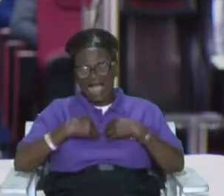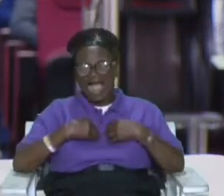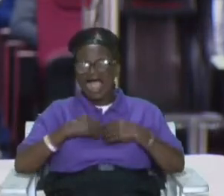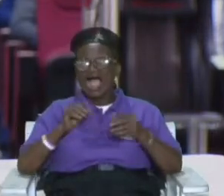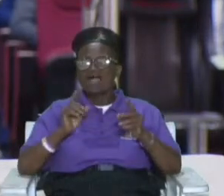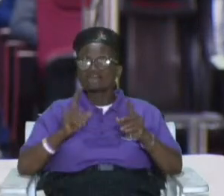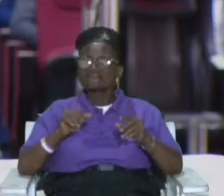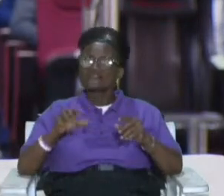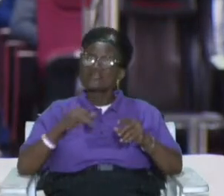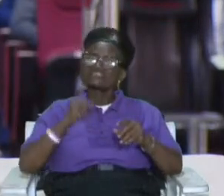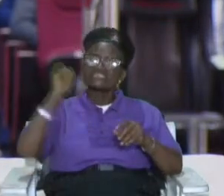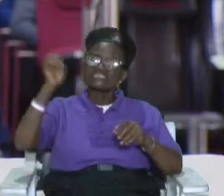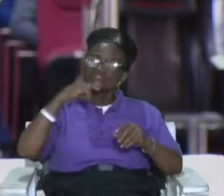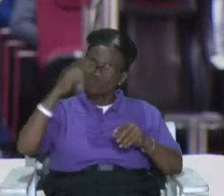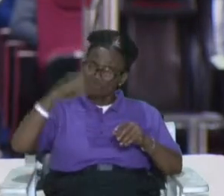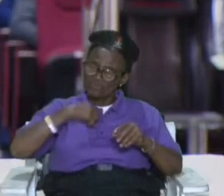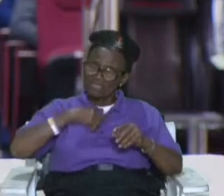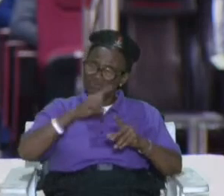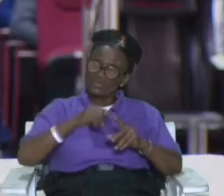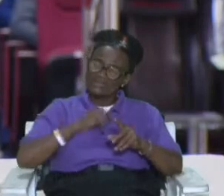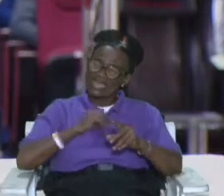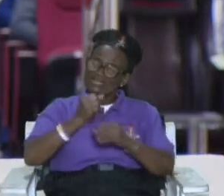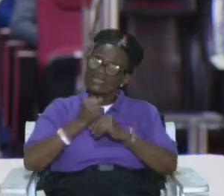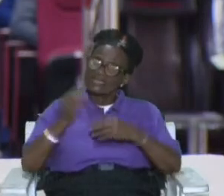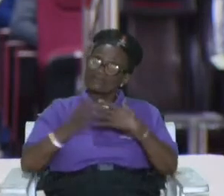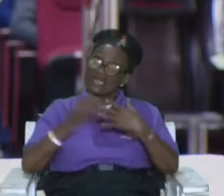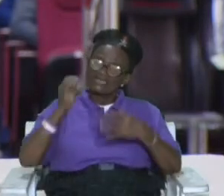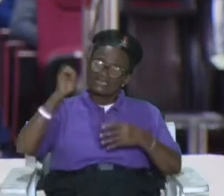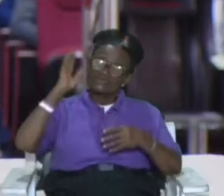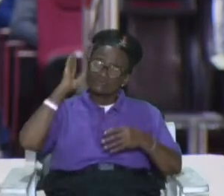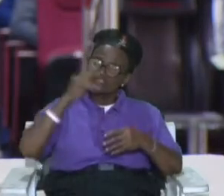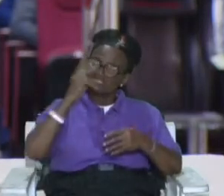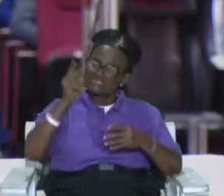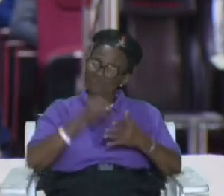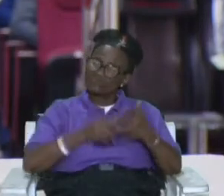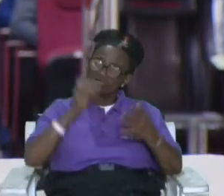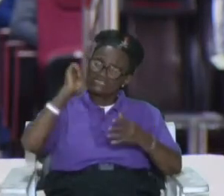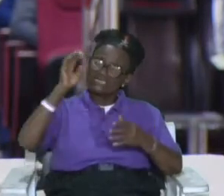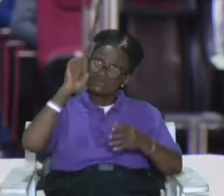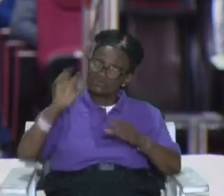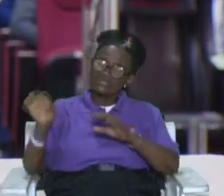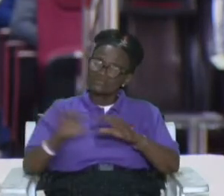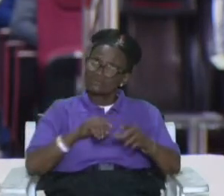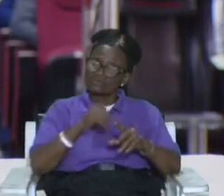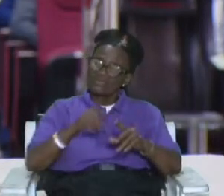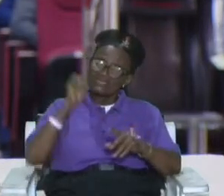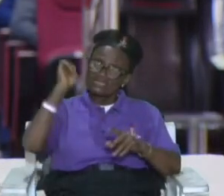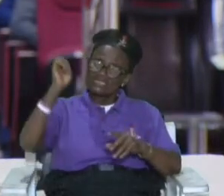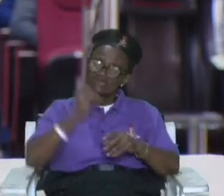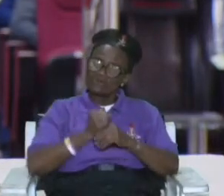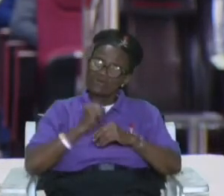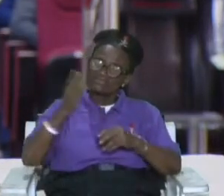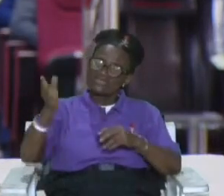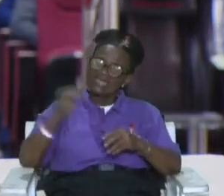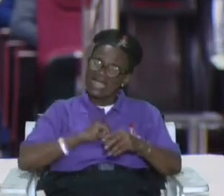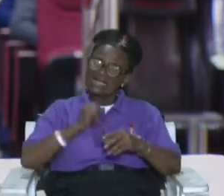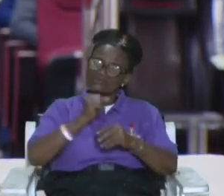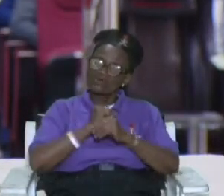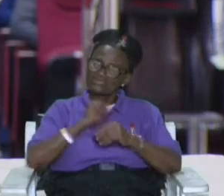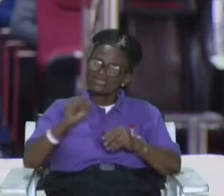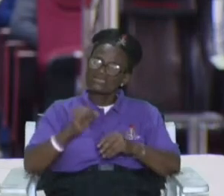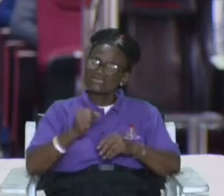said, when I get back, I will see what I can do. To cut a long story short, he went back And the next thing I got was, I got a scholarship.